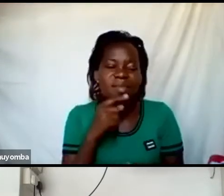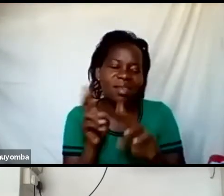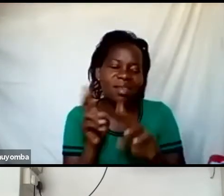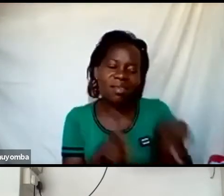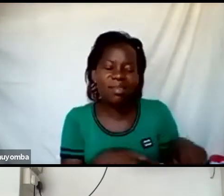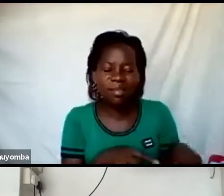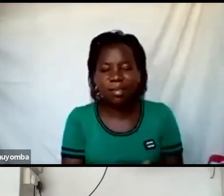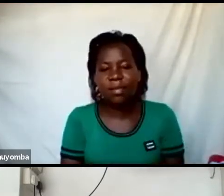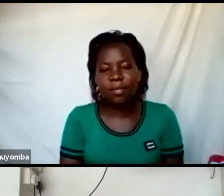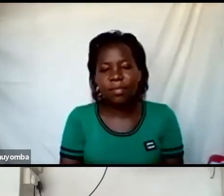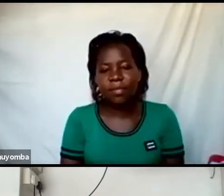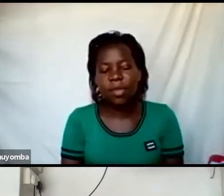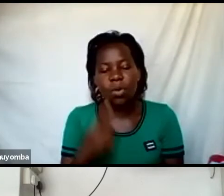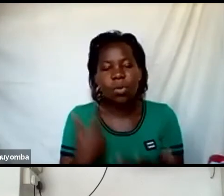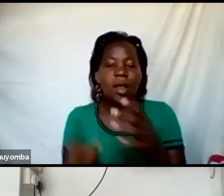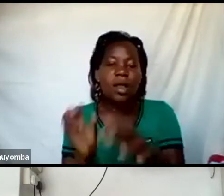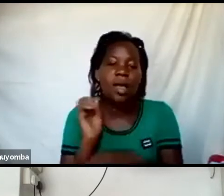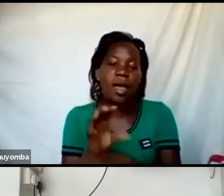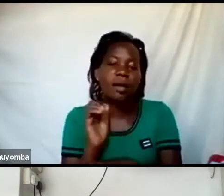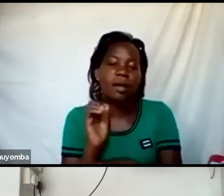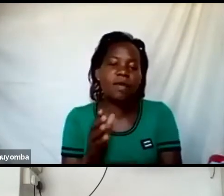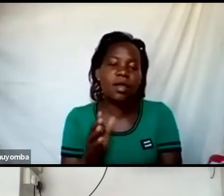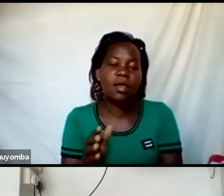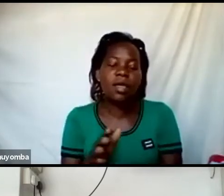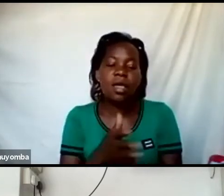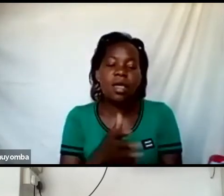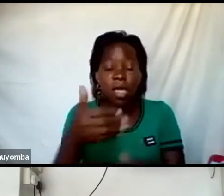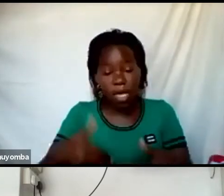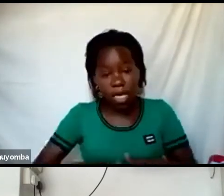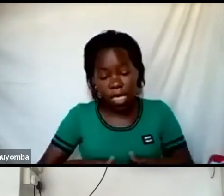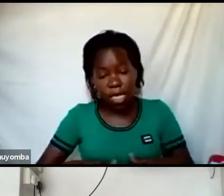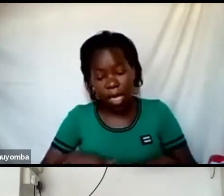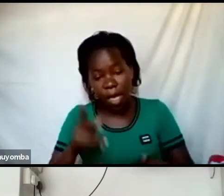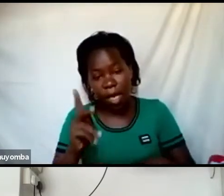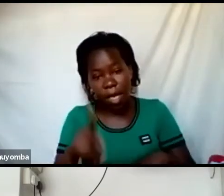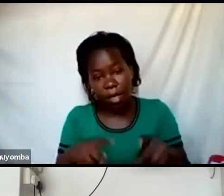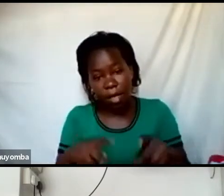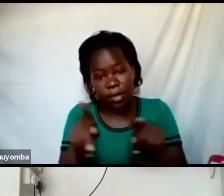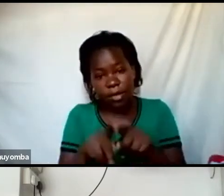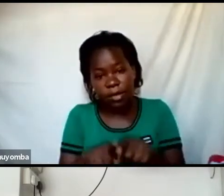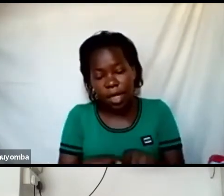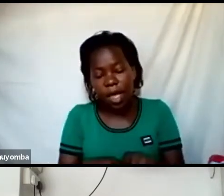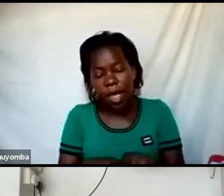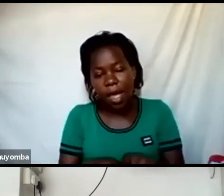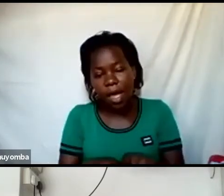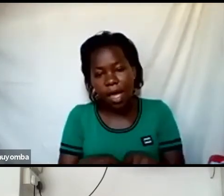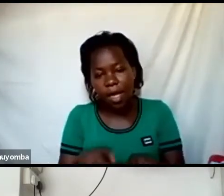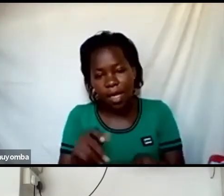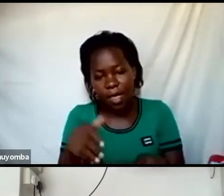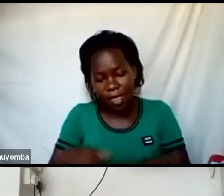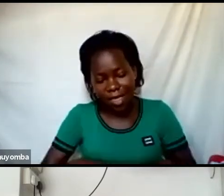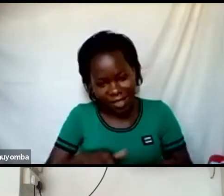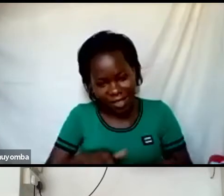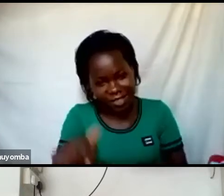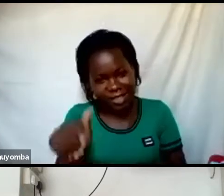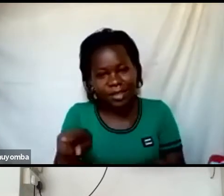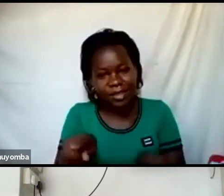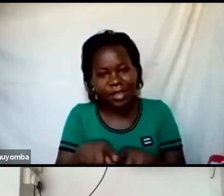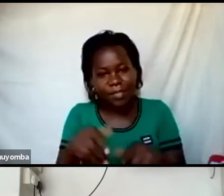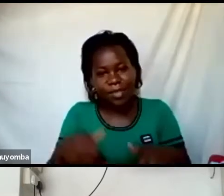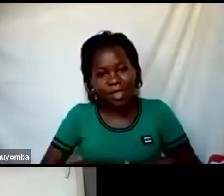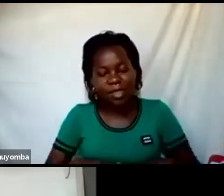you give to your younger self, but also what would you tell to our young ladies today, which I'm sure you're very, very passionate about? Oh, I